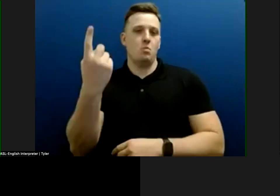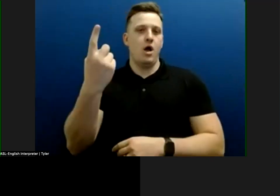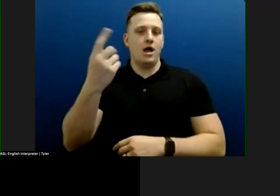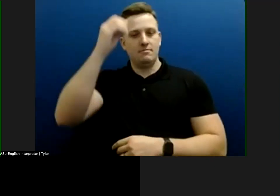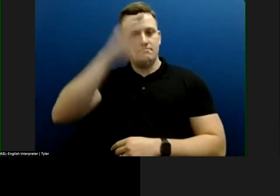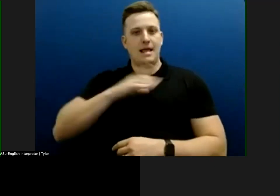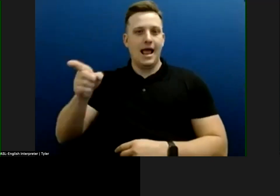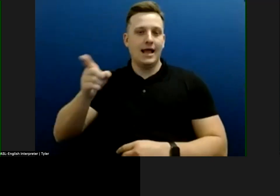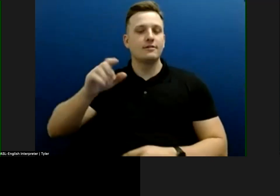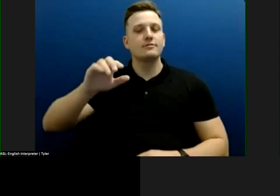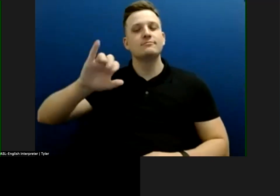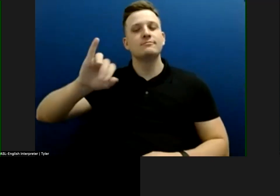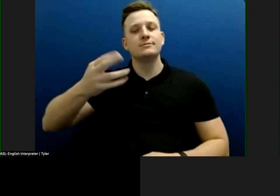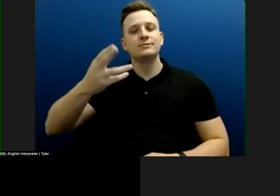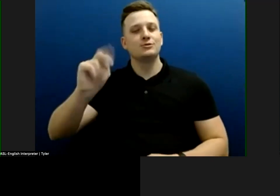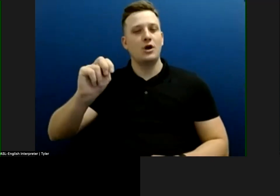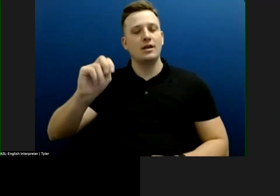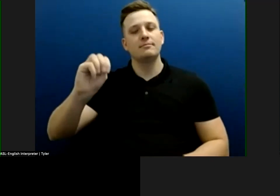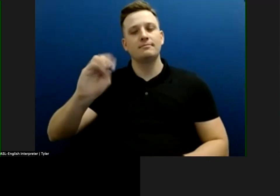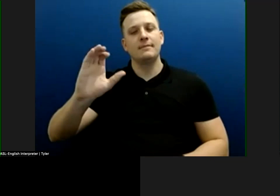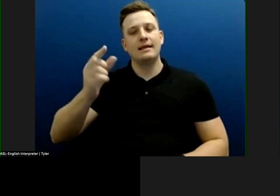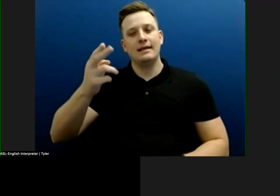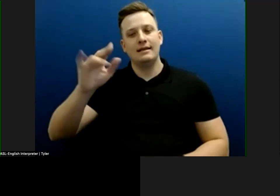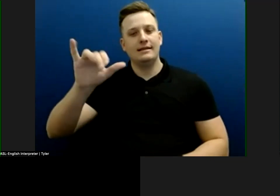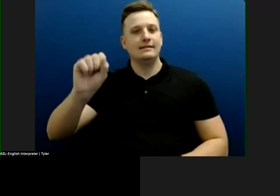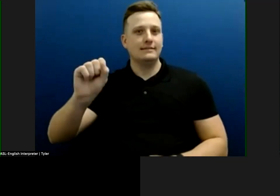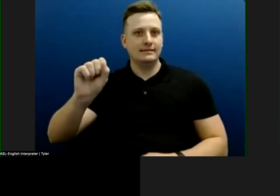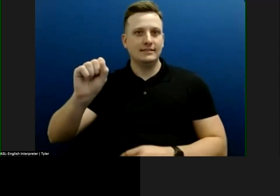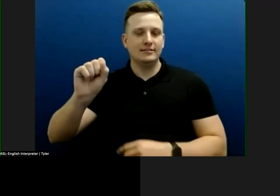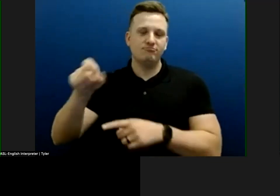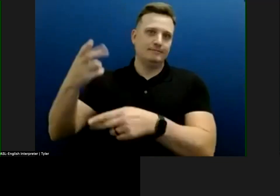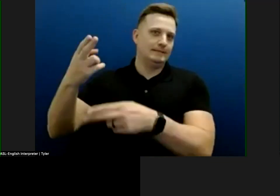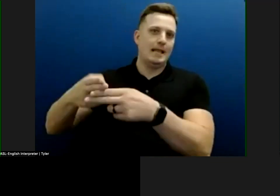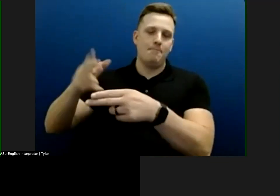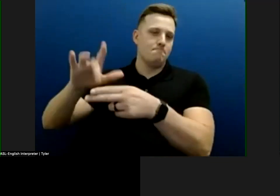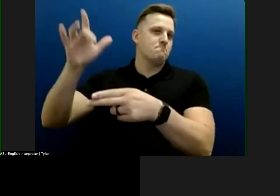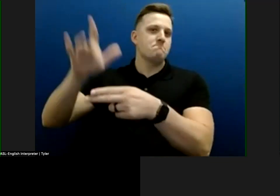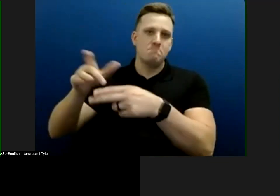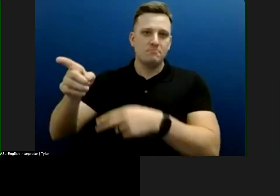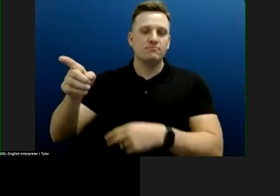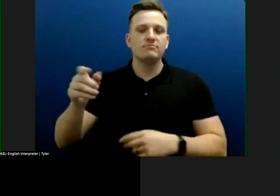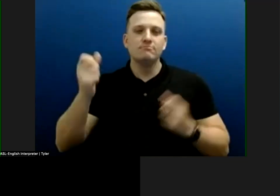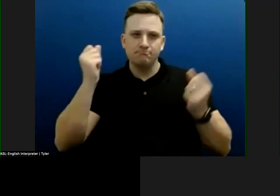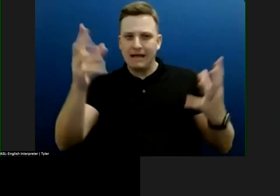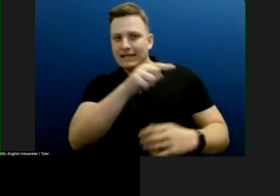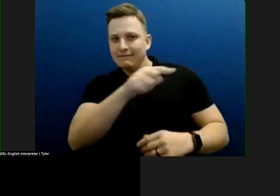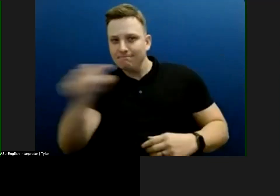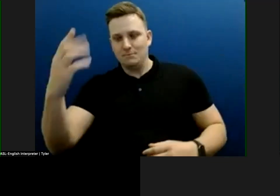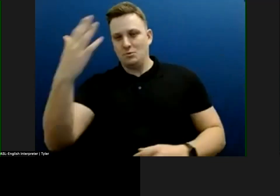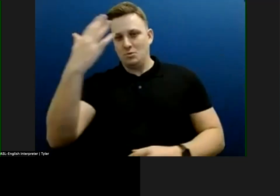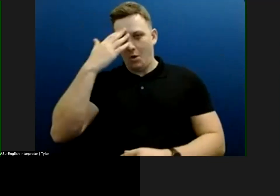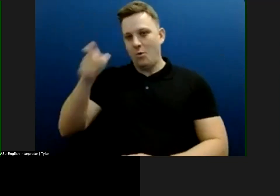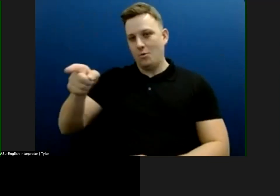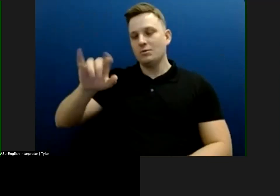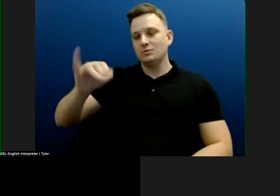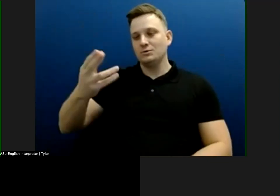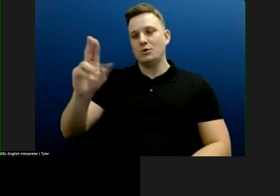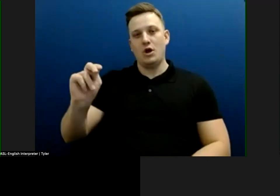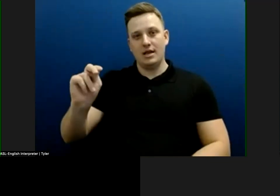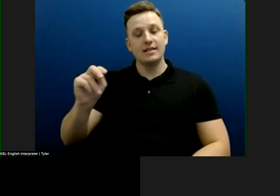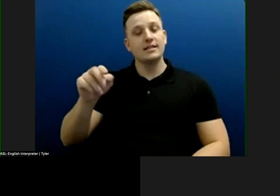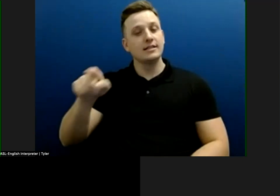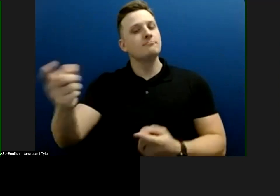John McGuinness. And many of you will have known John very well. And John came to